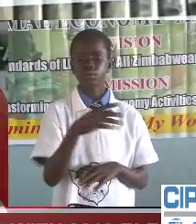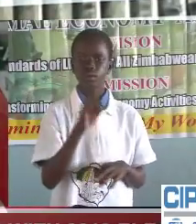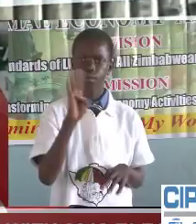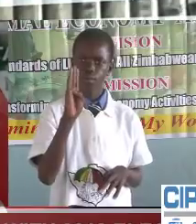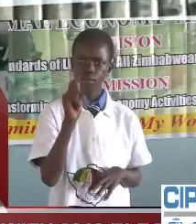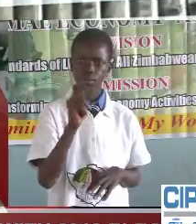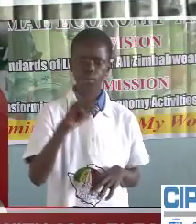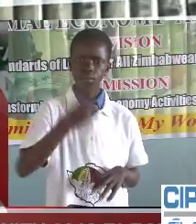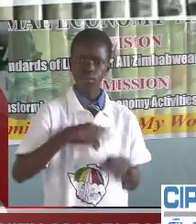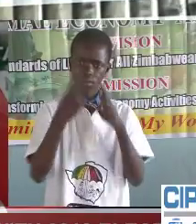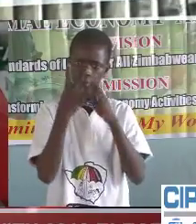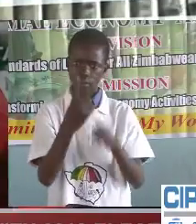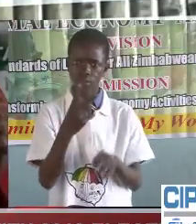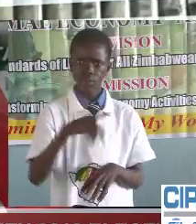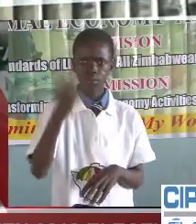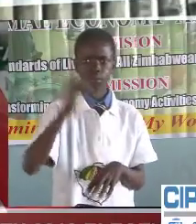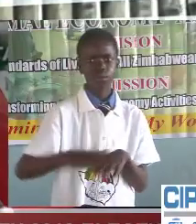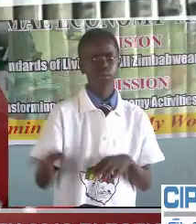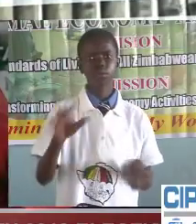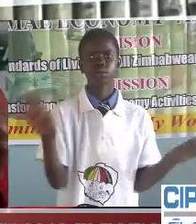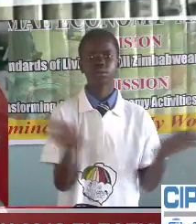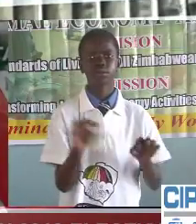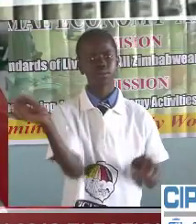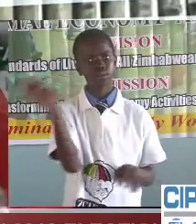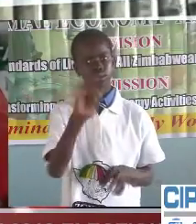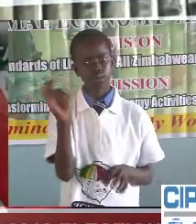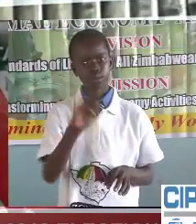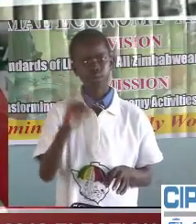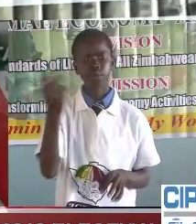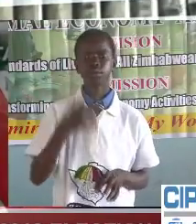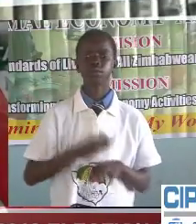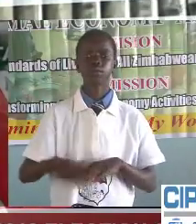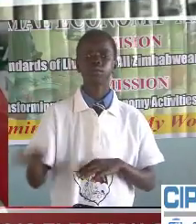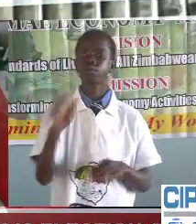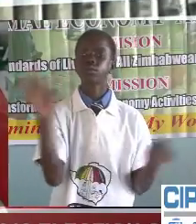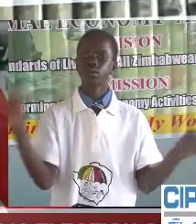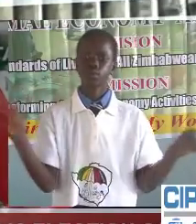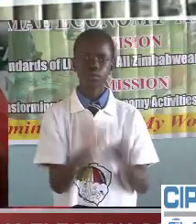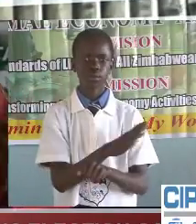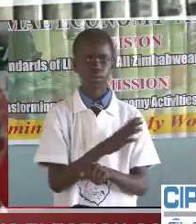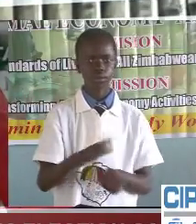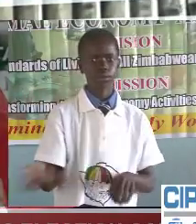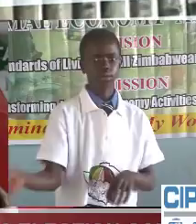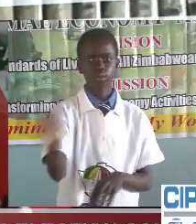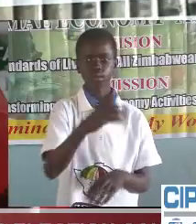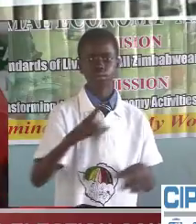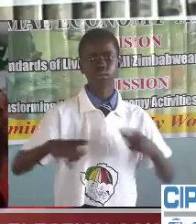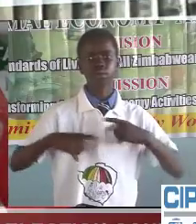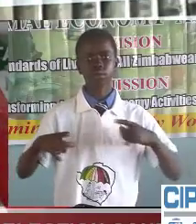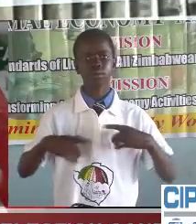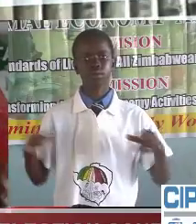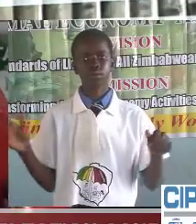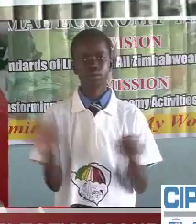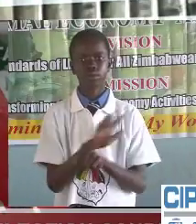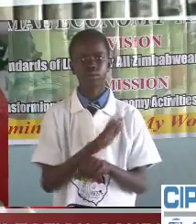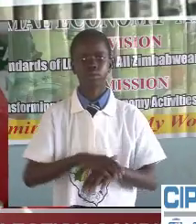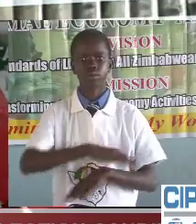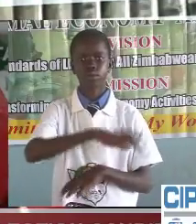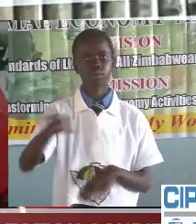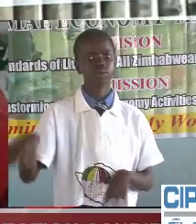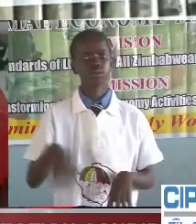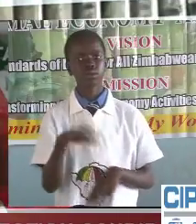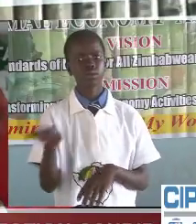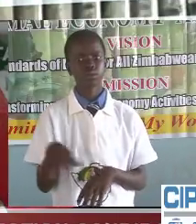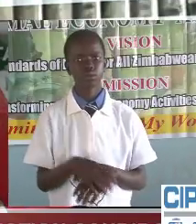to fearlessly grill and interview our political